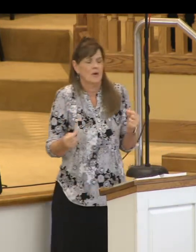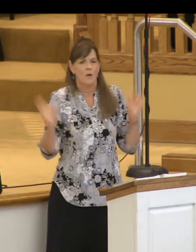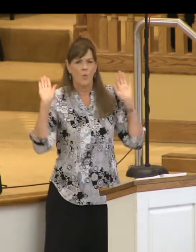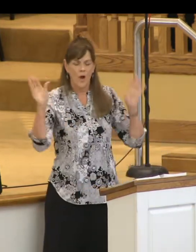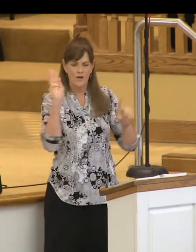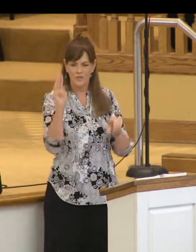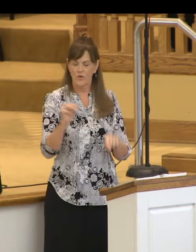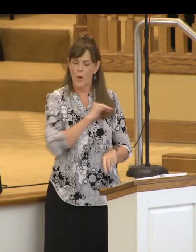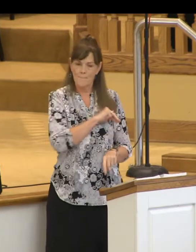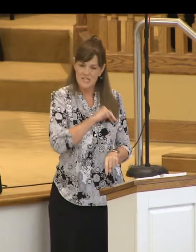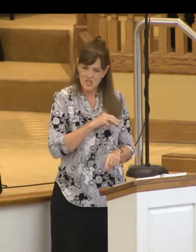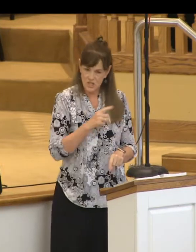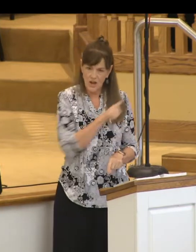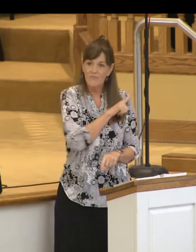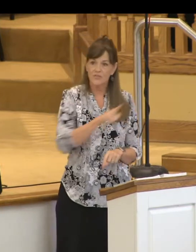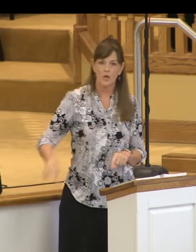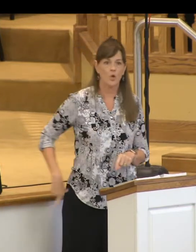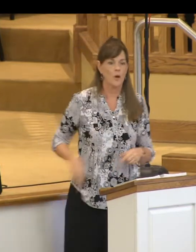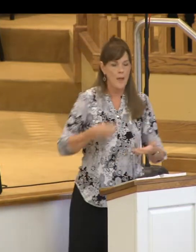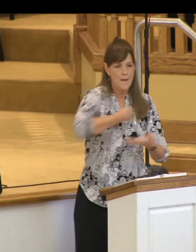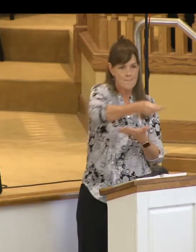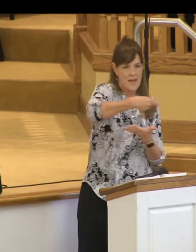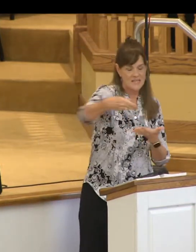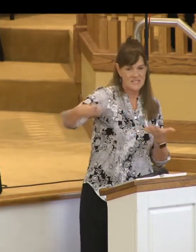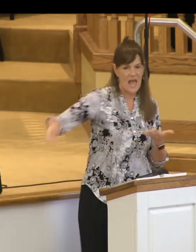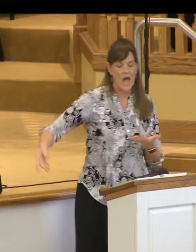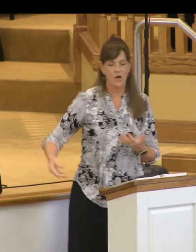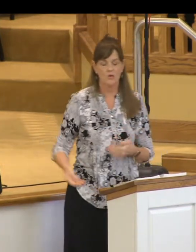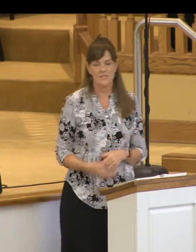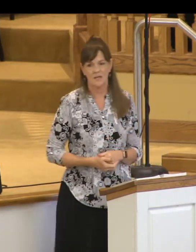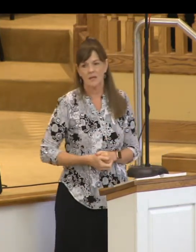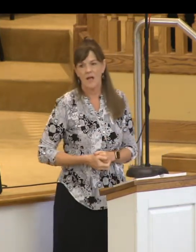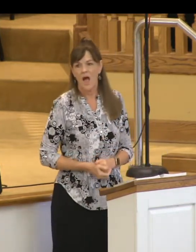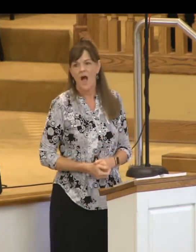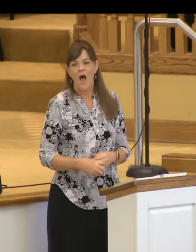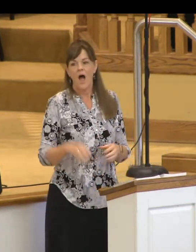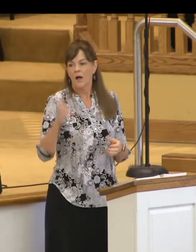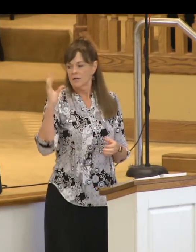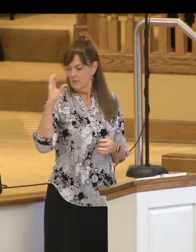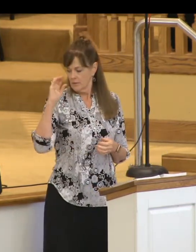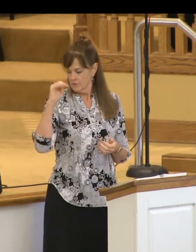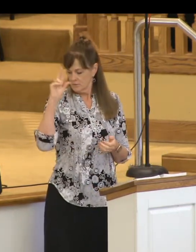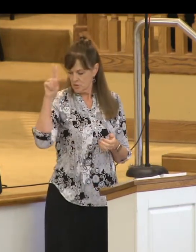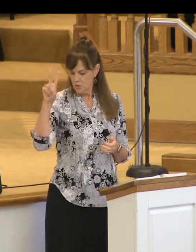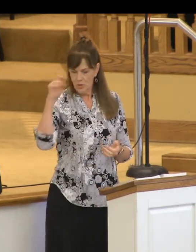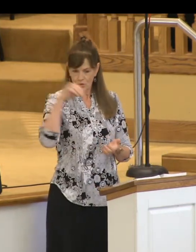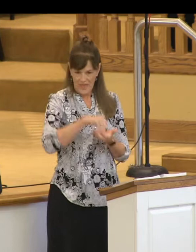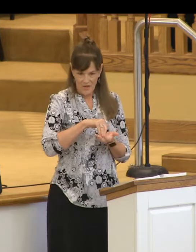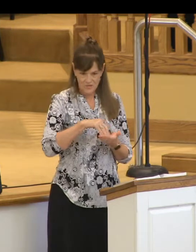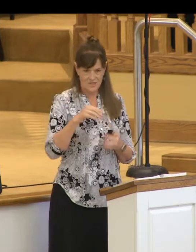out 1,846 yesterday, and which brings our total up to